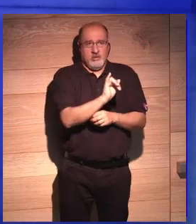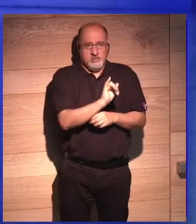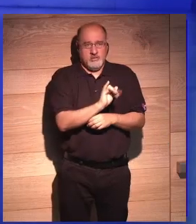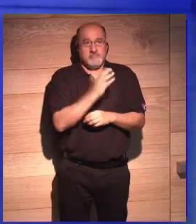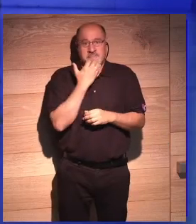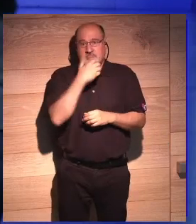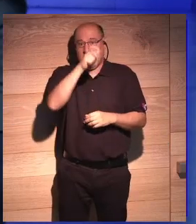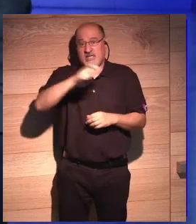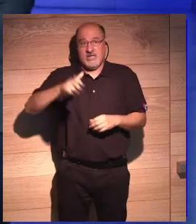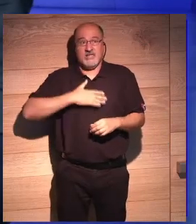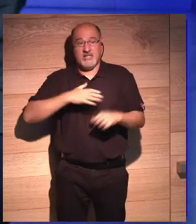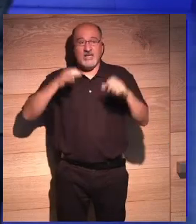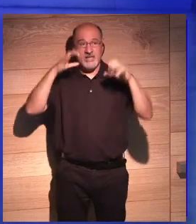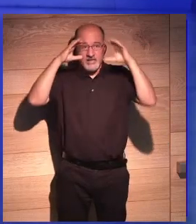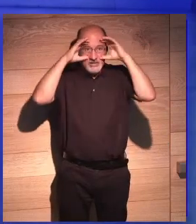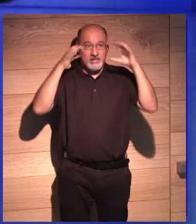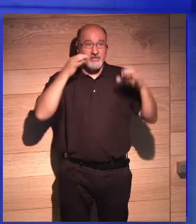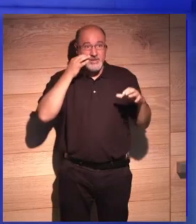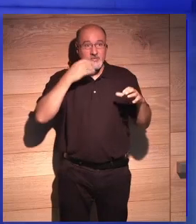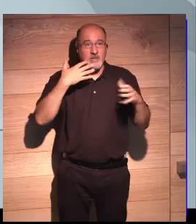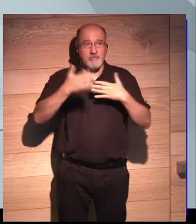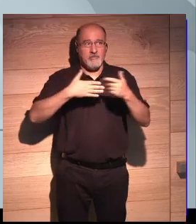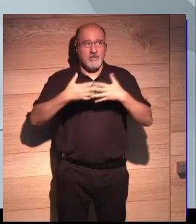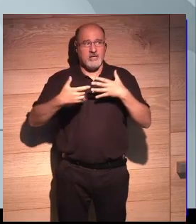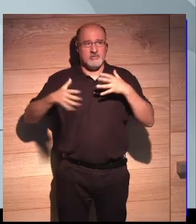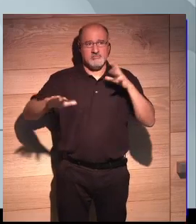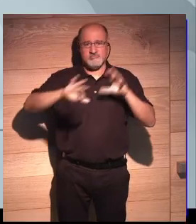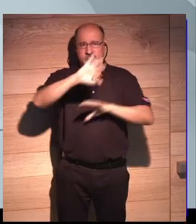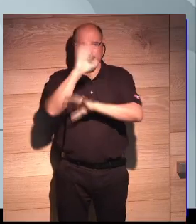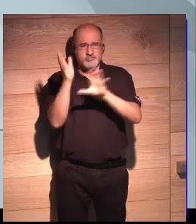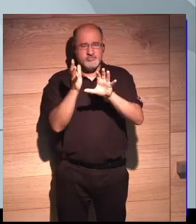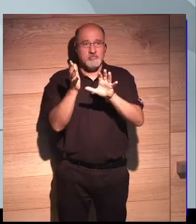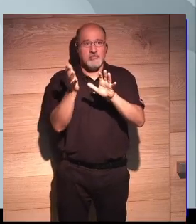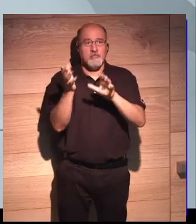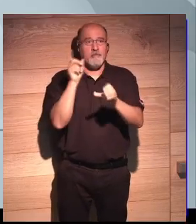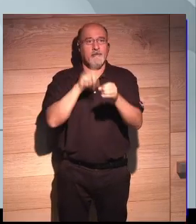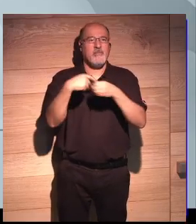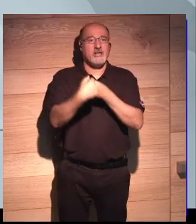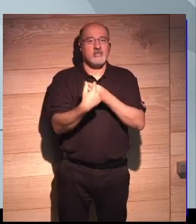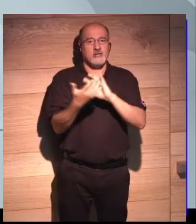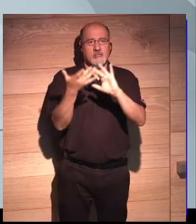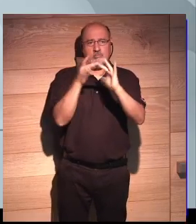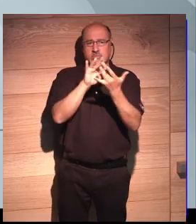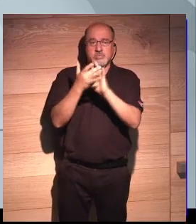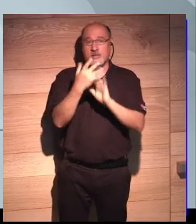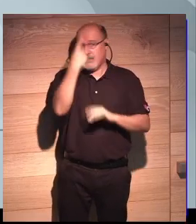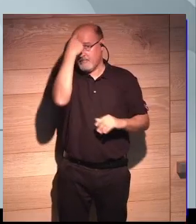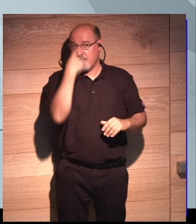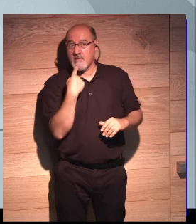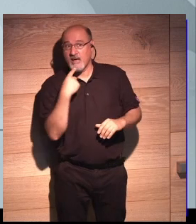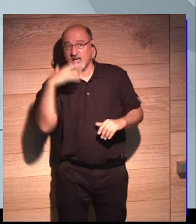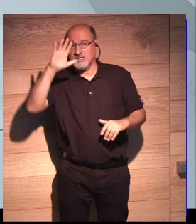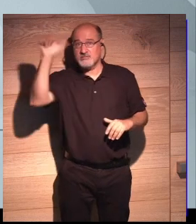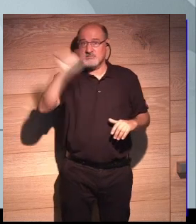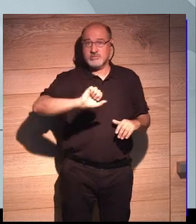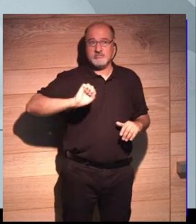they're waving their hands around and engaging with the virtual imagined space. And there's some interesting things